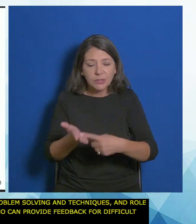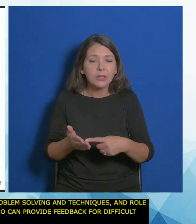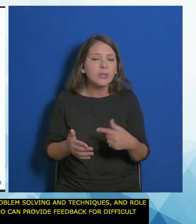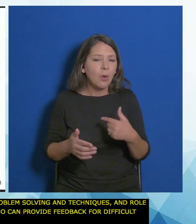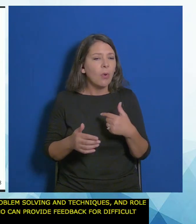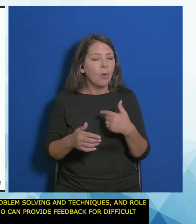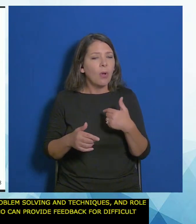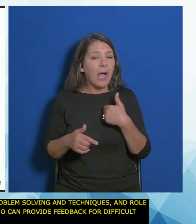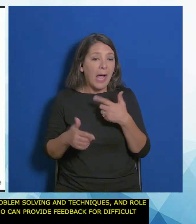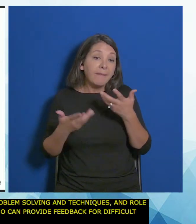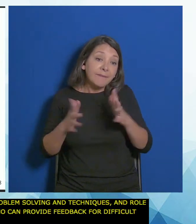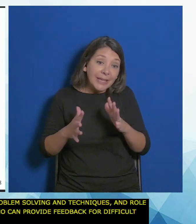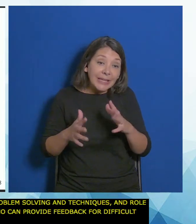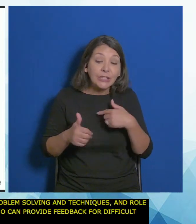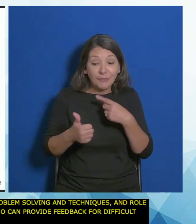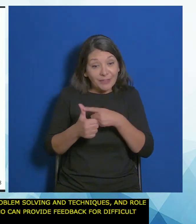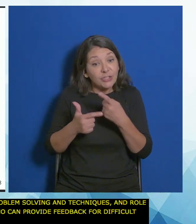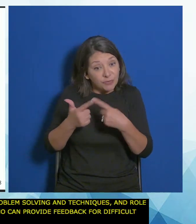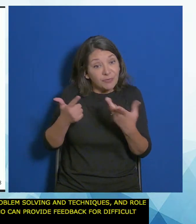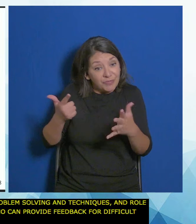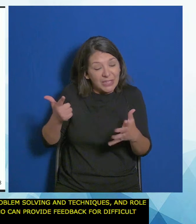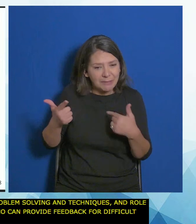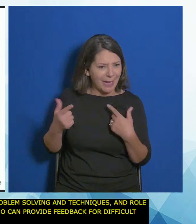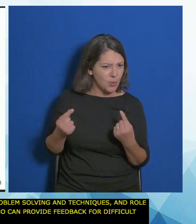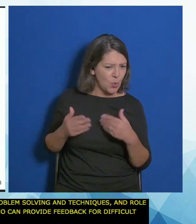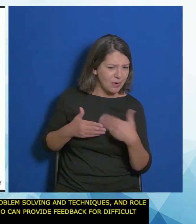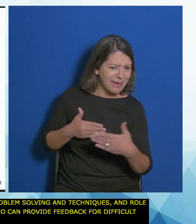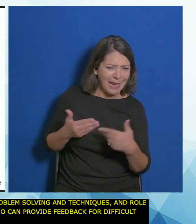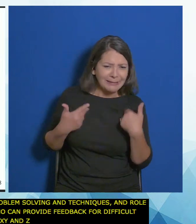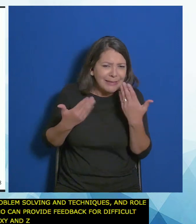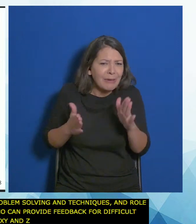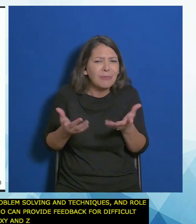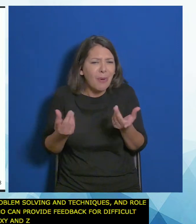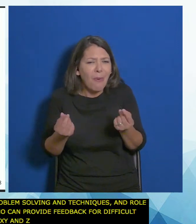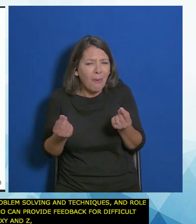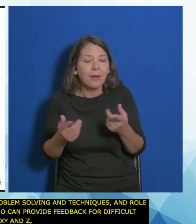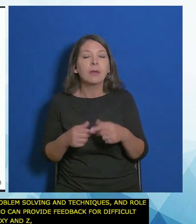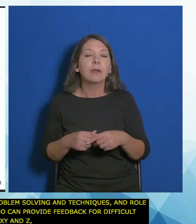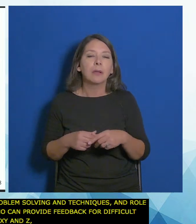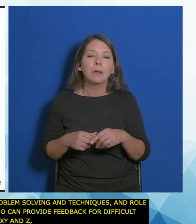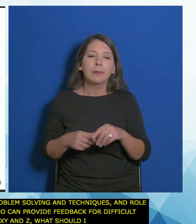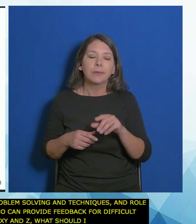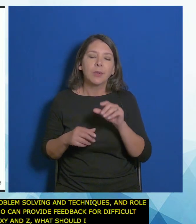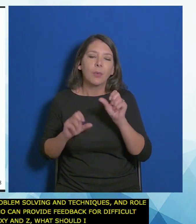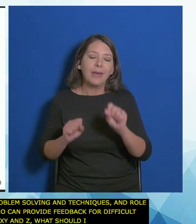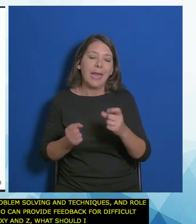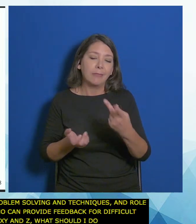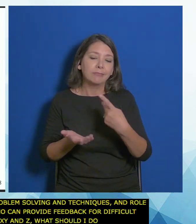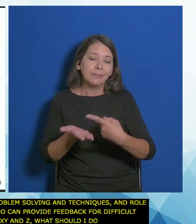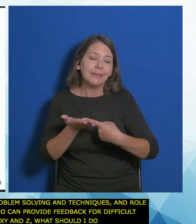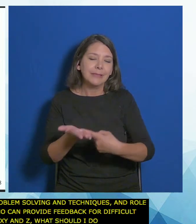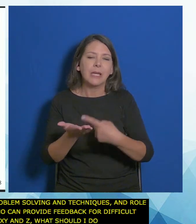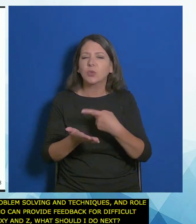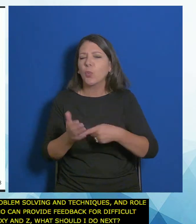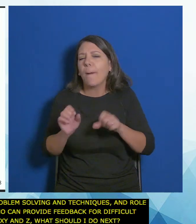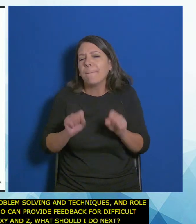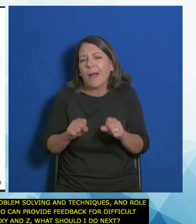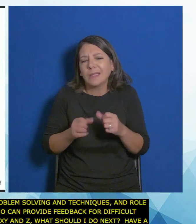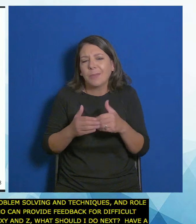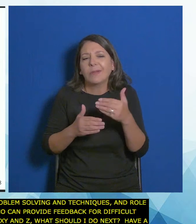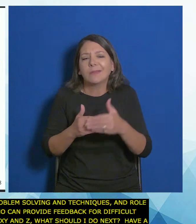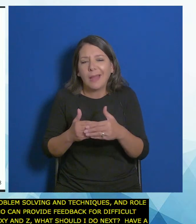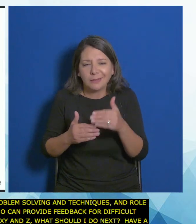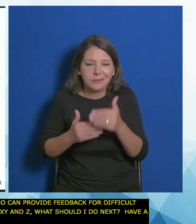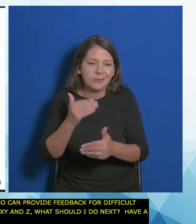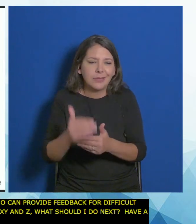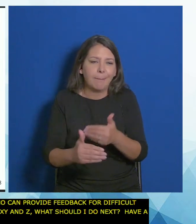Z. What should I do next? And really having a discussion about what the possibilities are. And then facilitation,